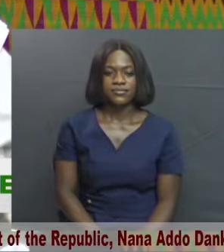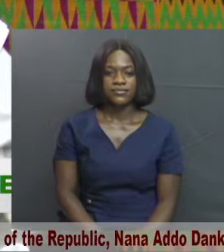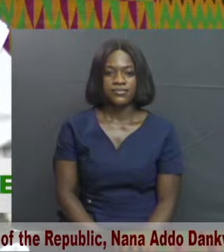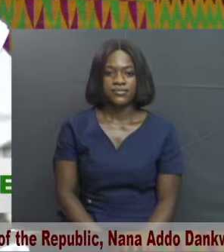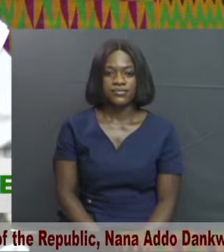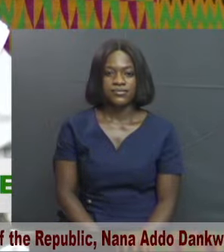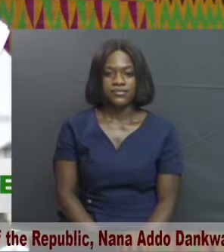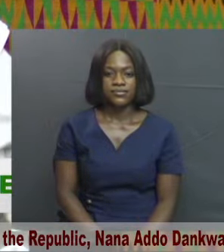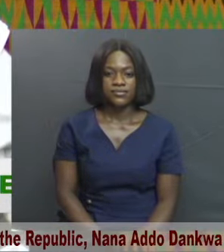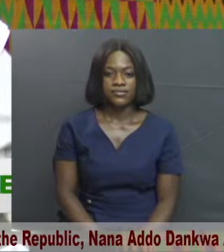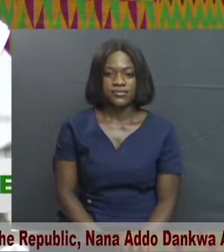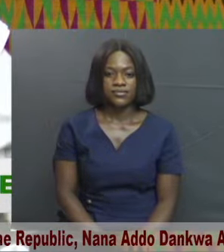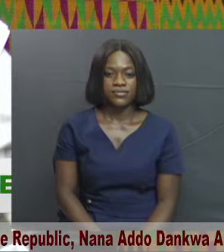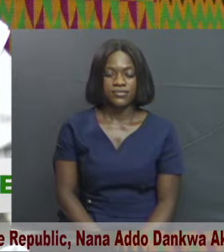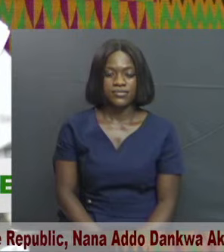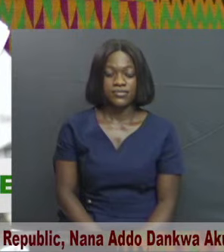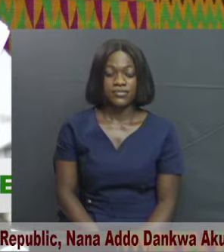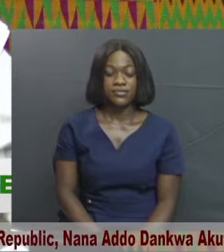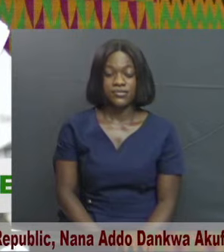B